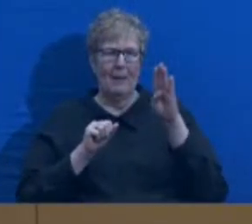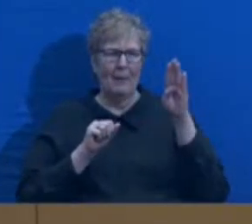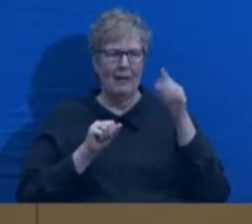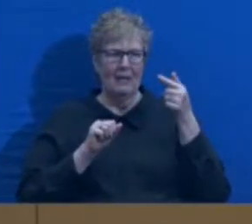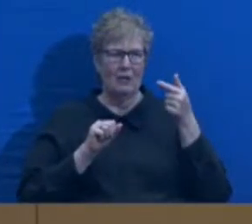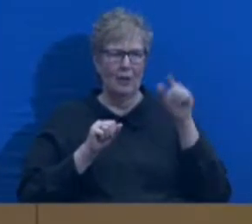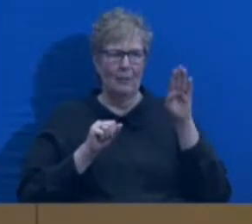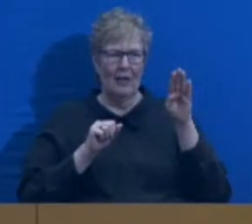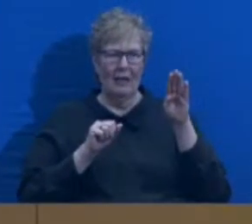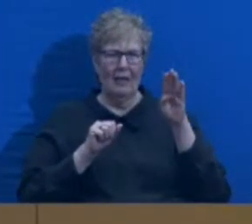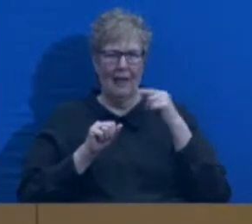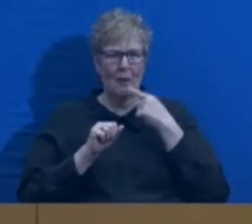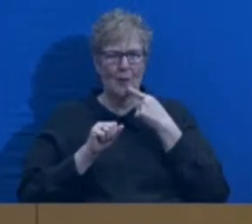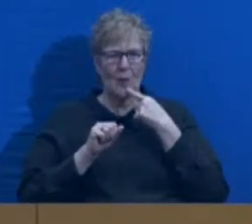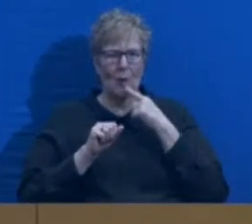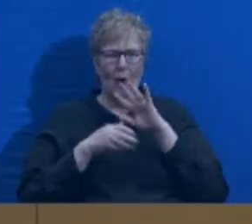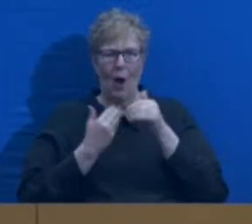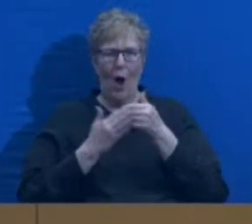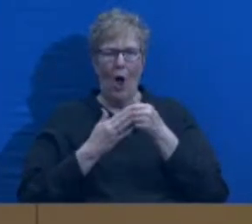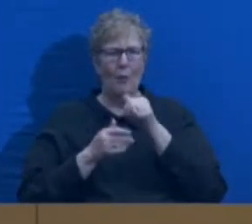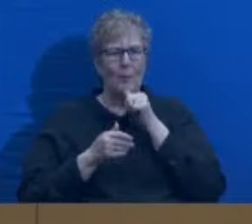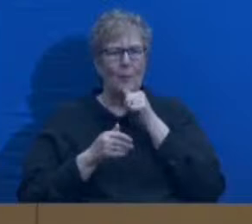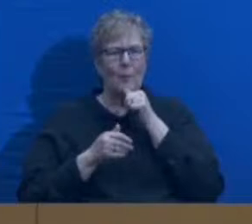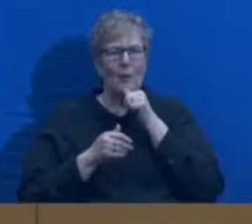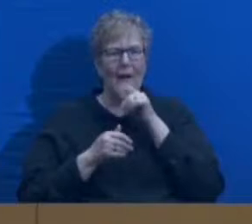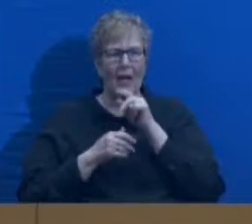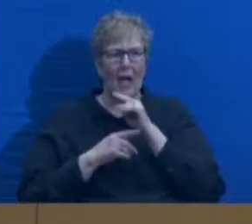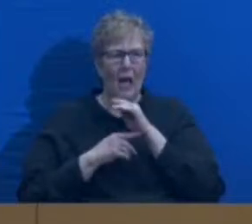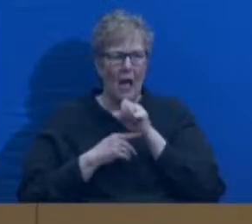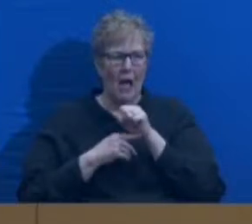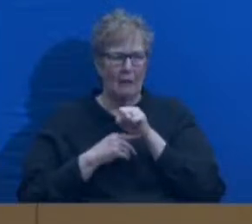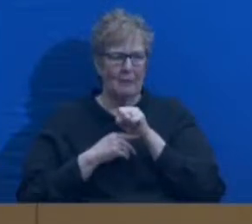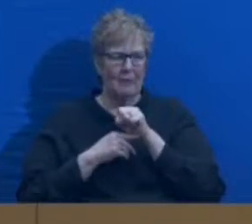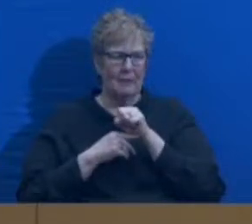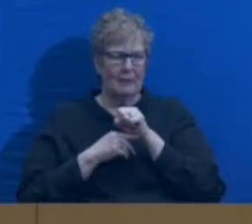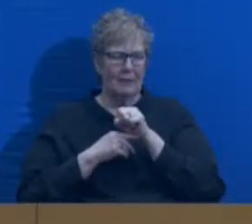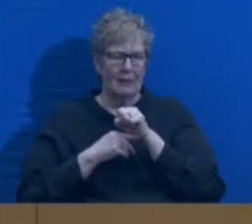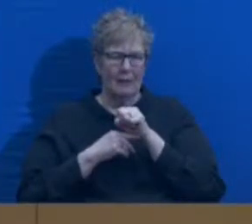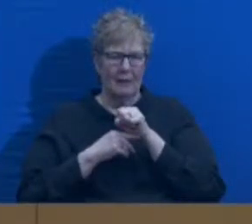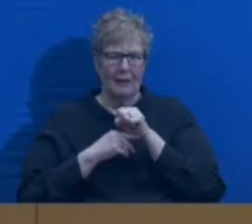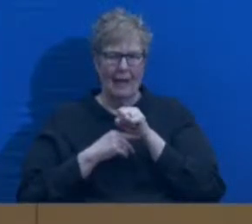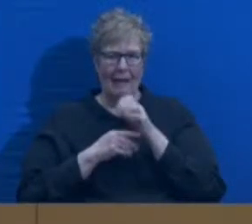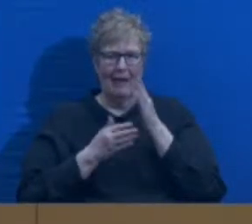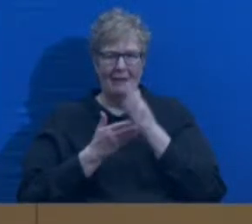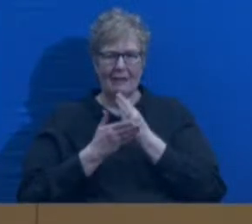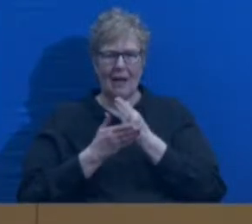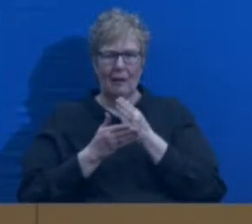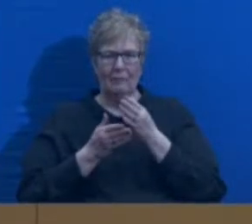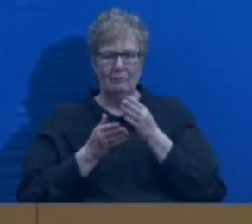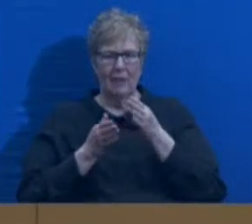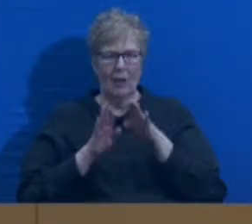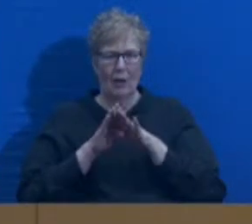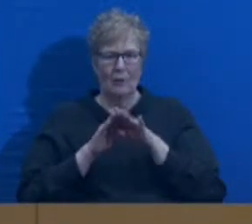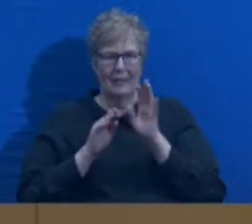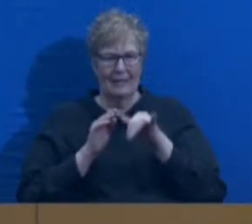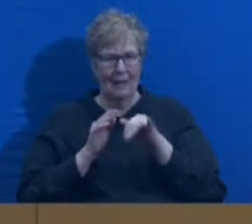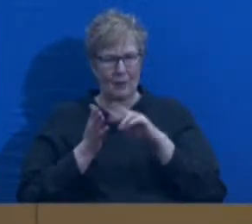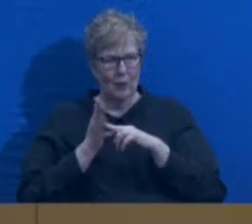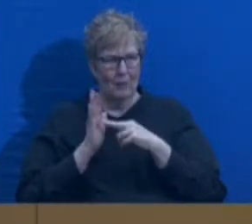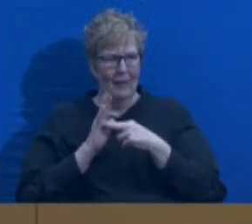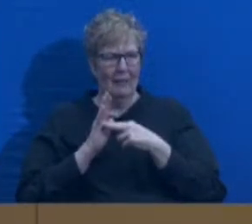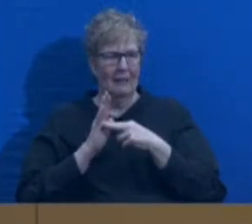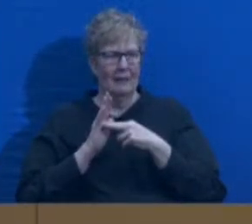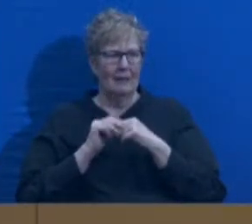were told that all private clubs with or without kitchens had to cease operating. So I wanted to see if that's what you're referring